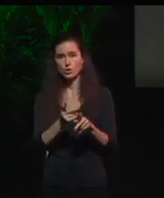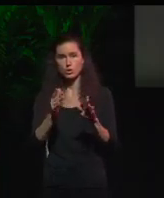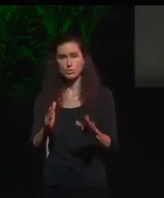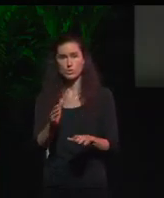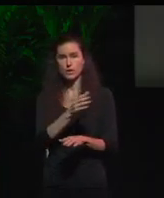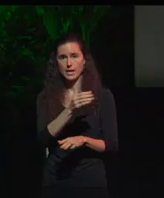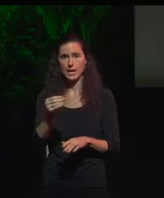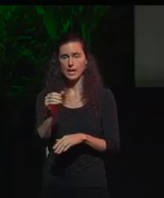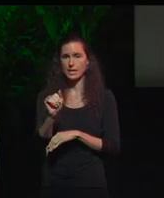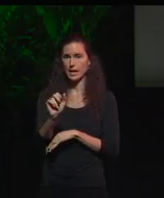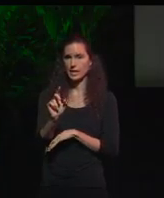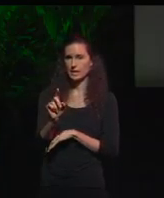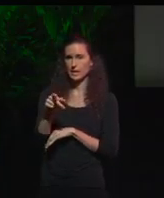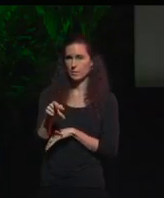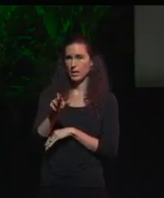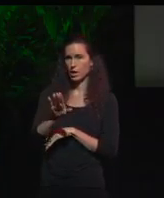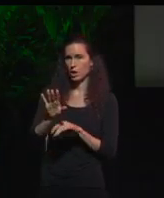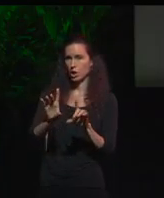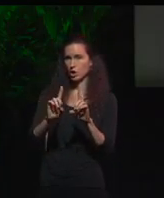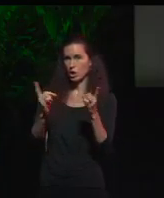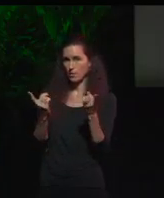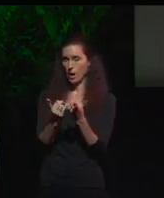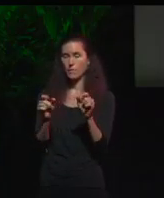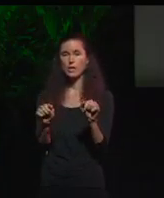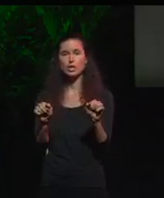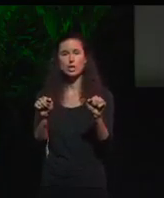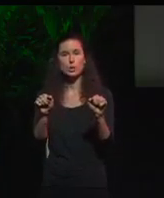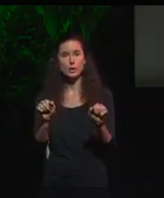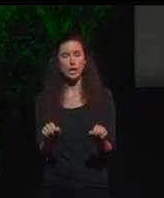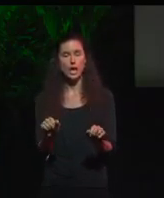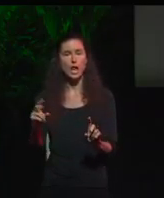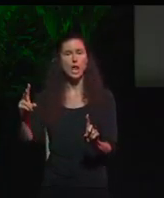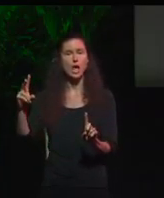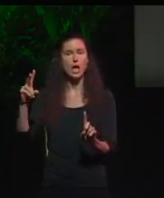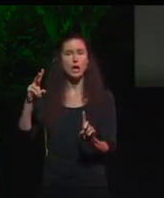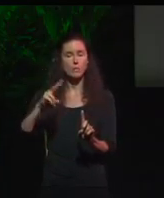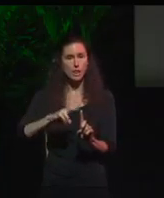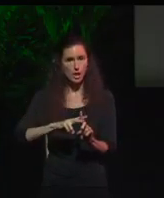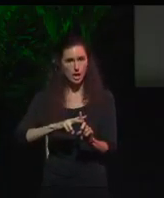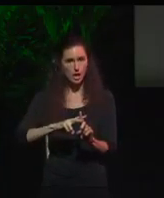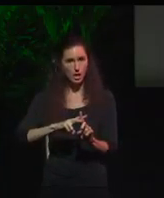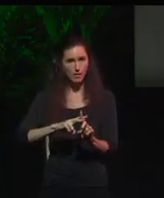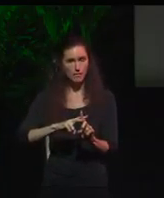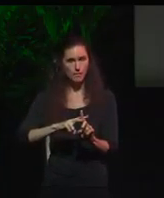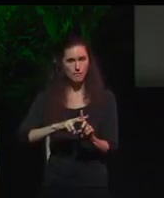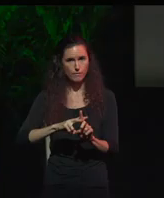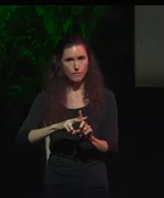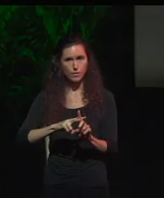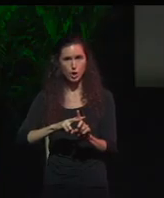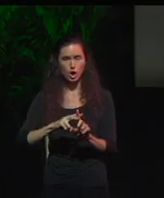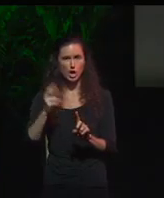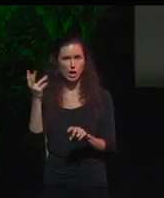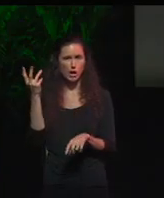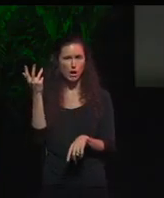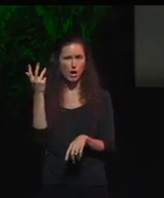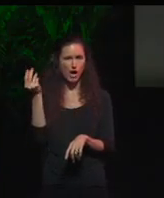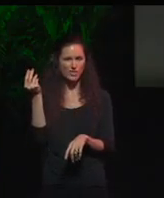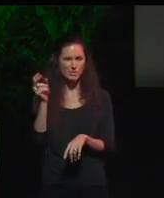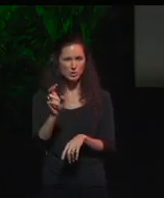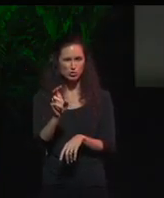the AVP in your department, you may apply for off-site or off-campus